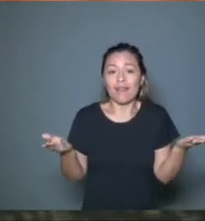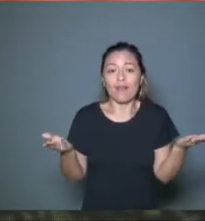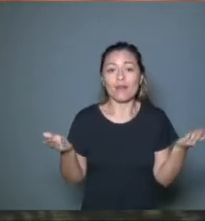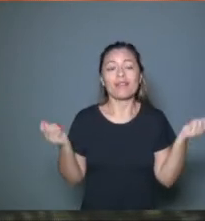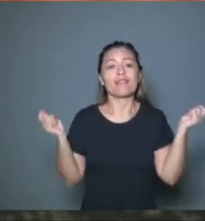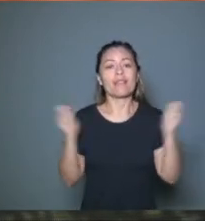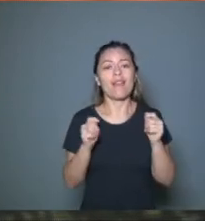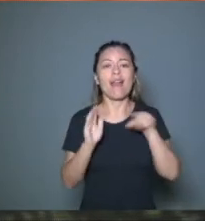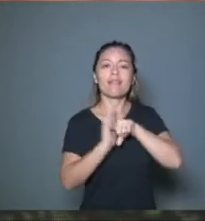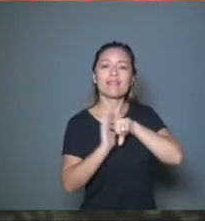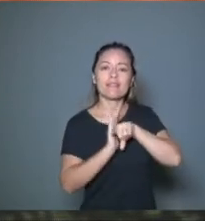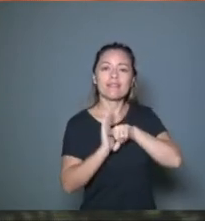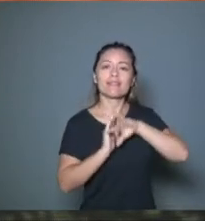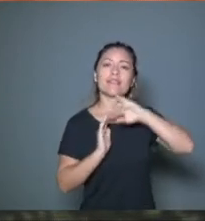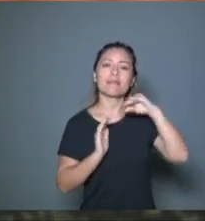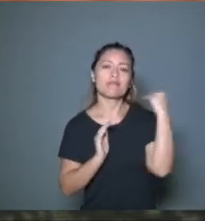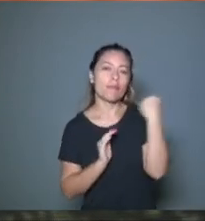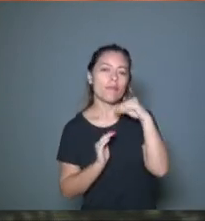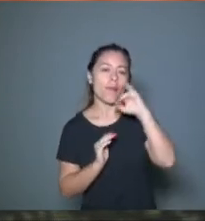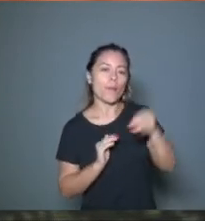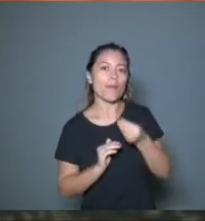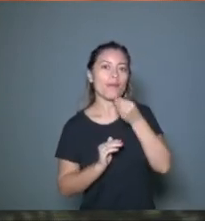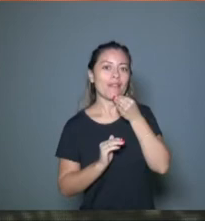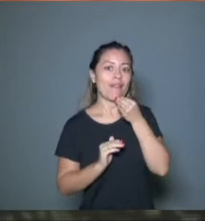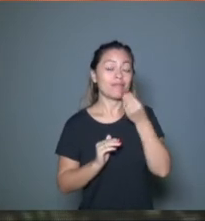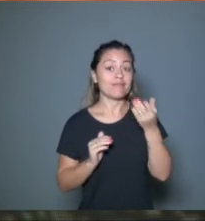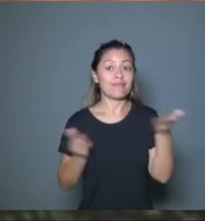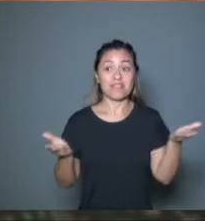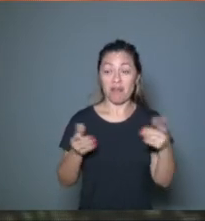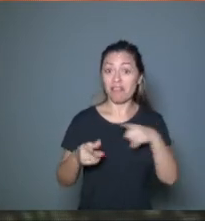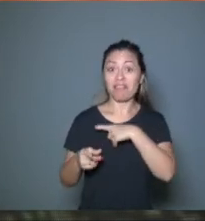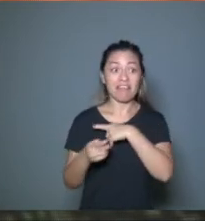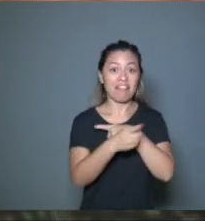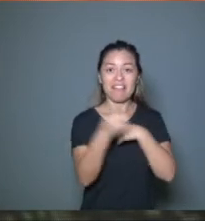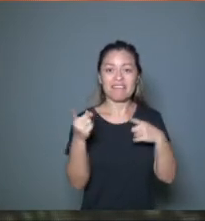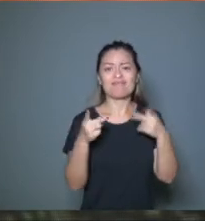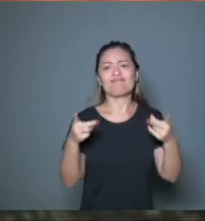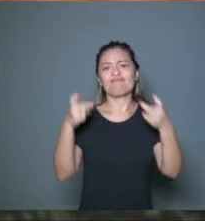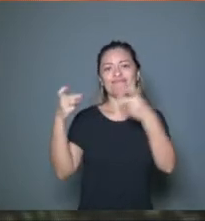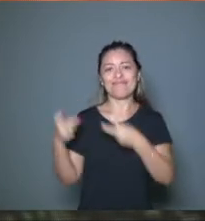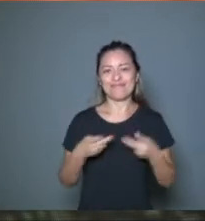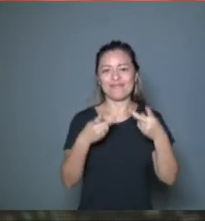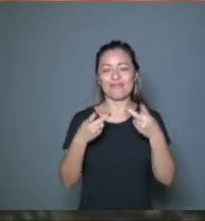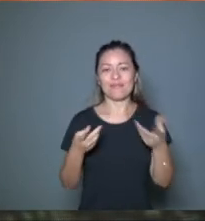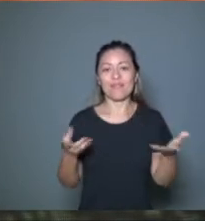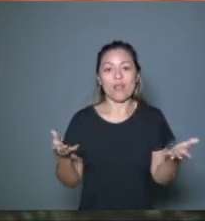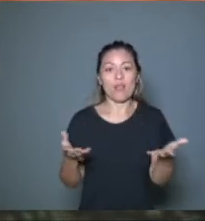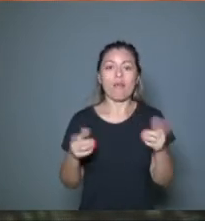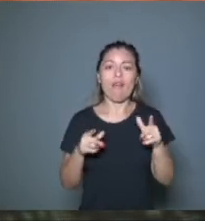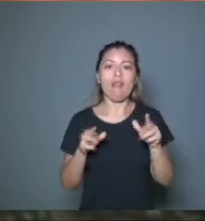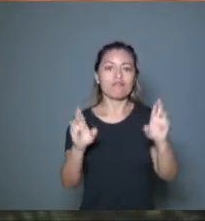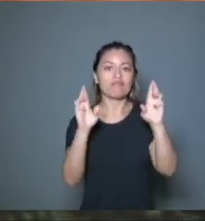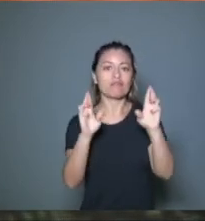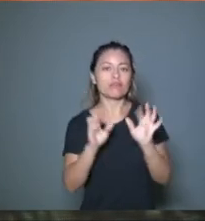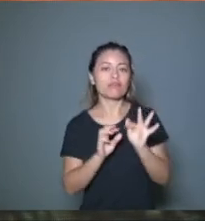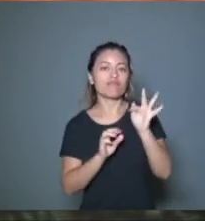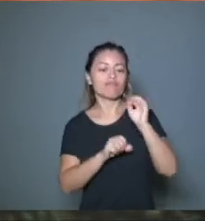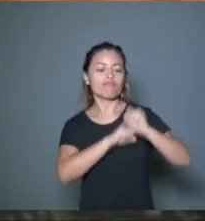if you have financial capacity to grow, you can make the most out of the opportunities. And that's been the case.